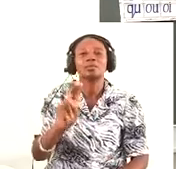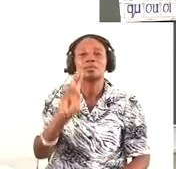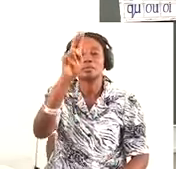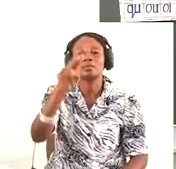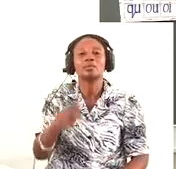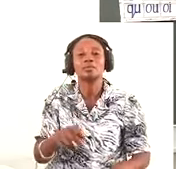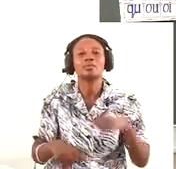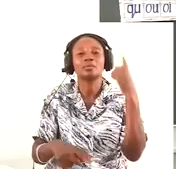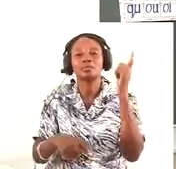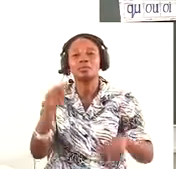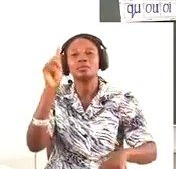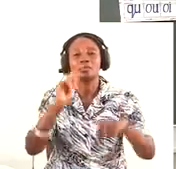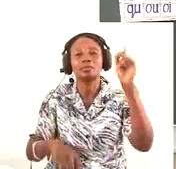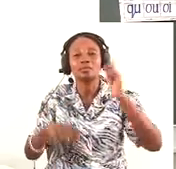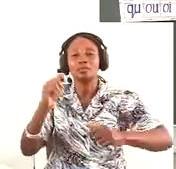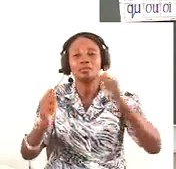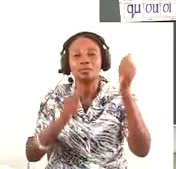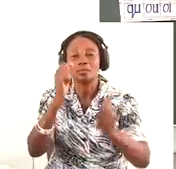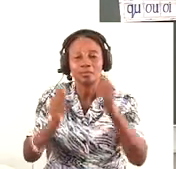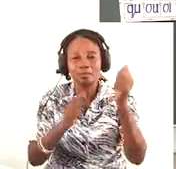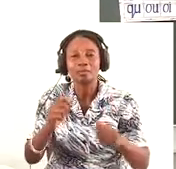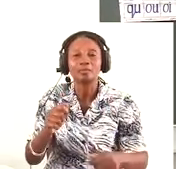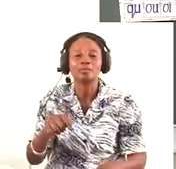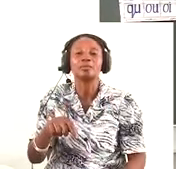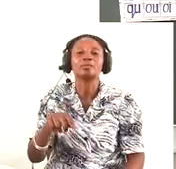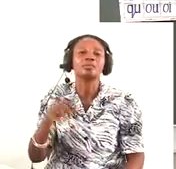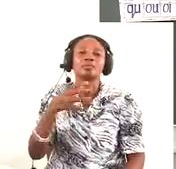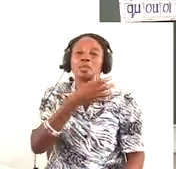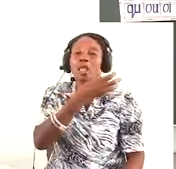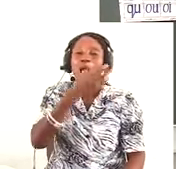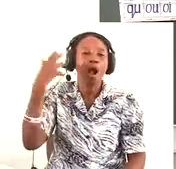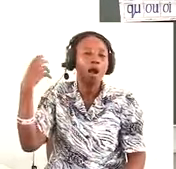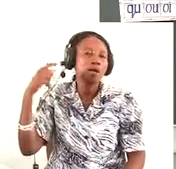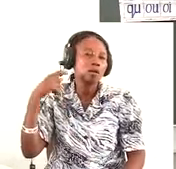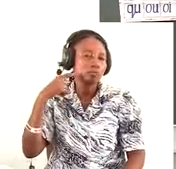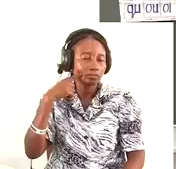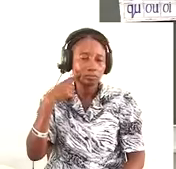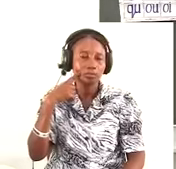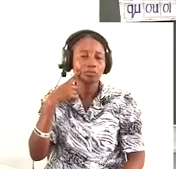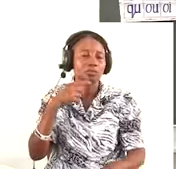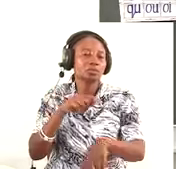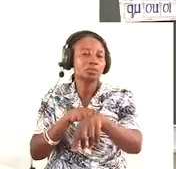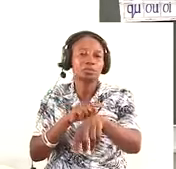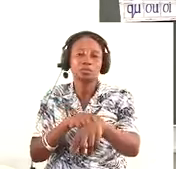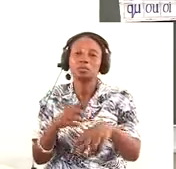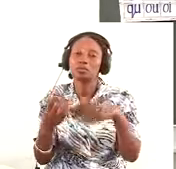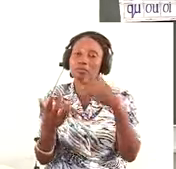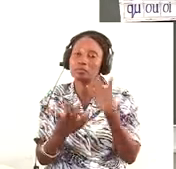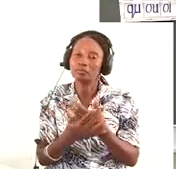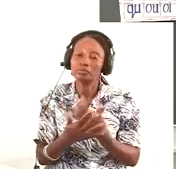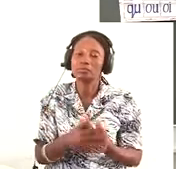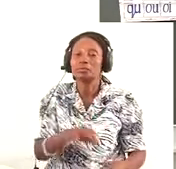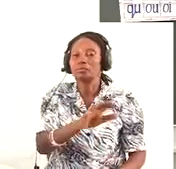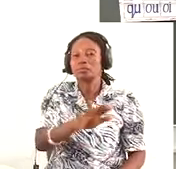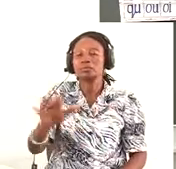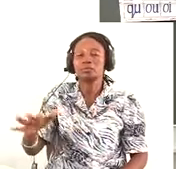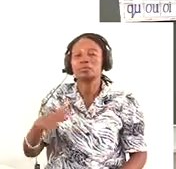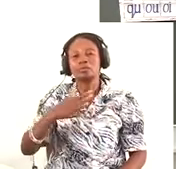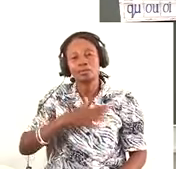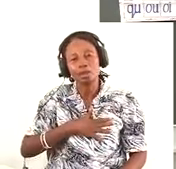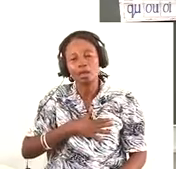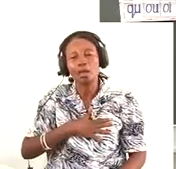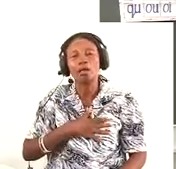is a hot day, and by the time they have finished, the children are